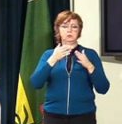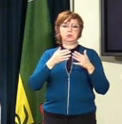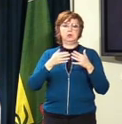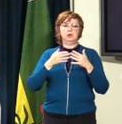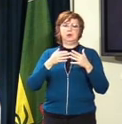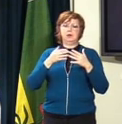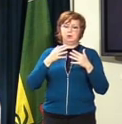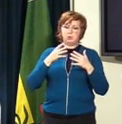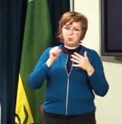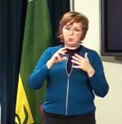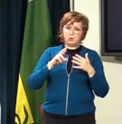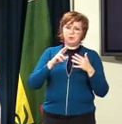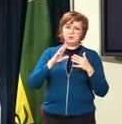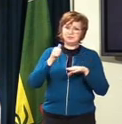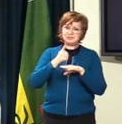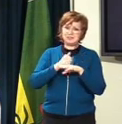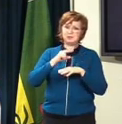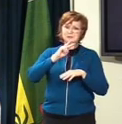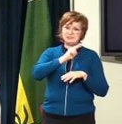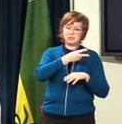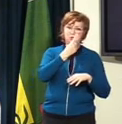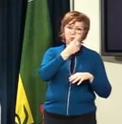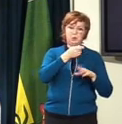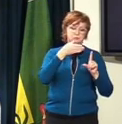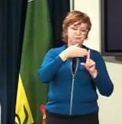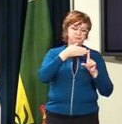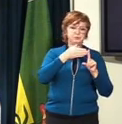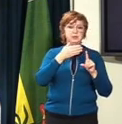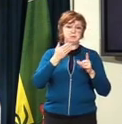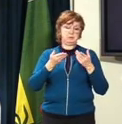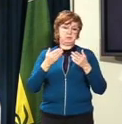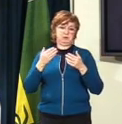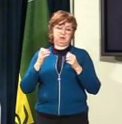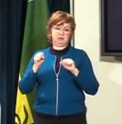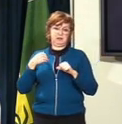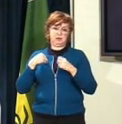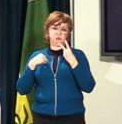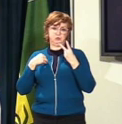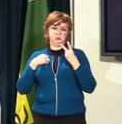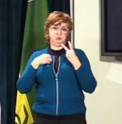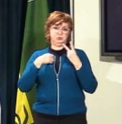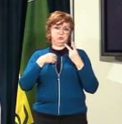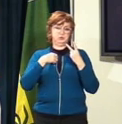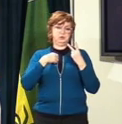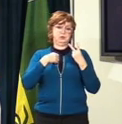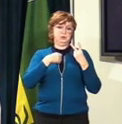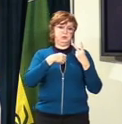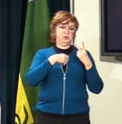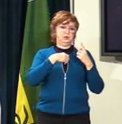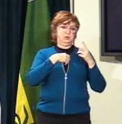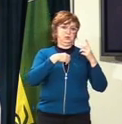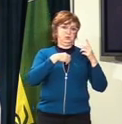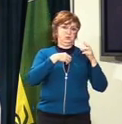of the popularity. In the most extreme examples of the things that we've done to bring testing to